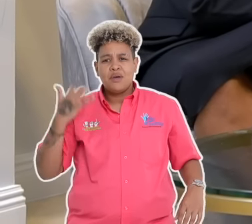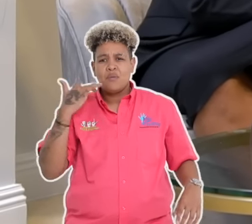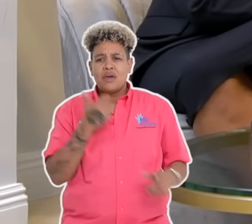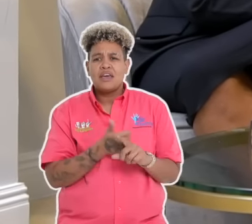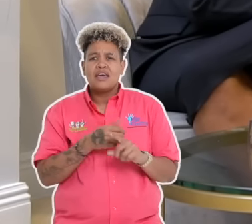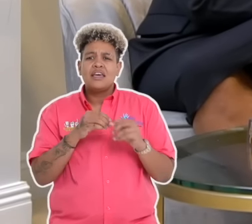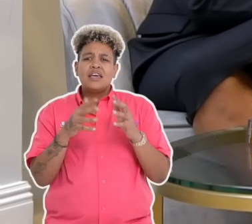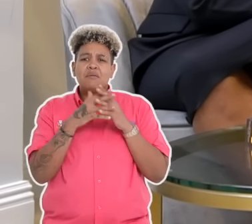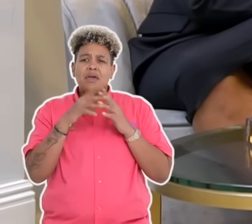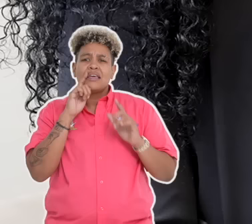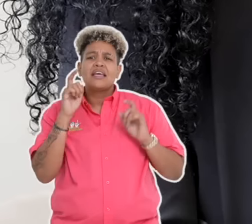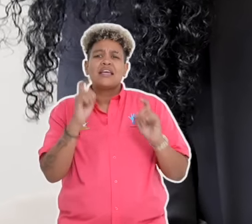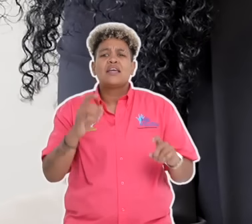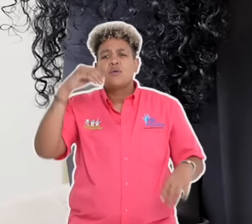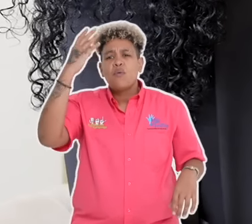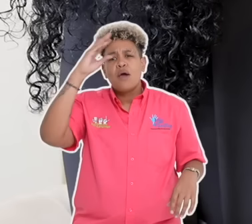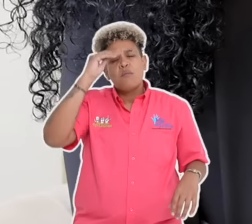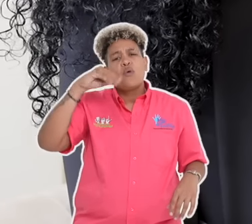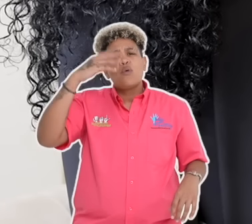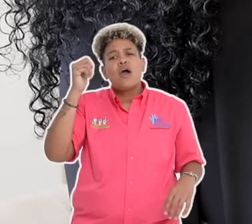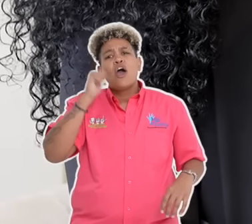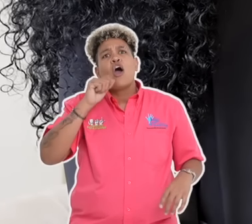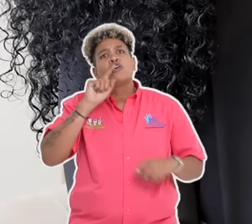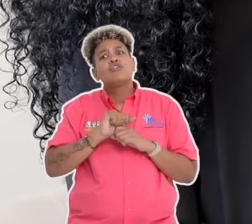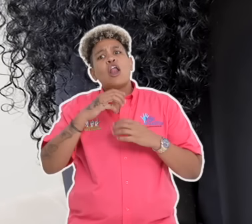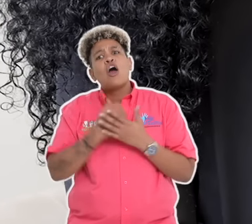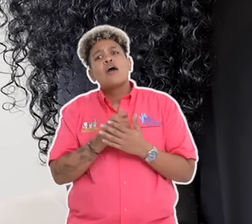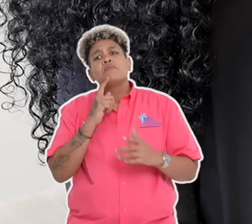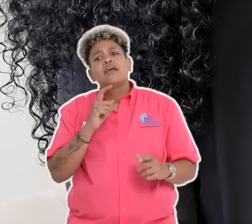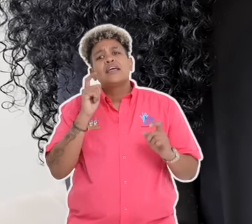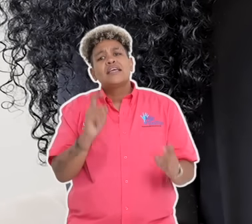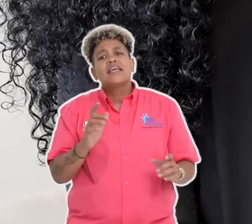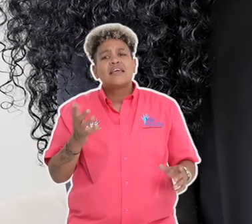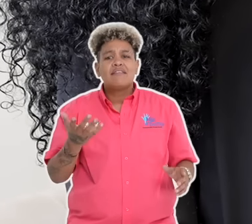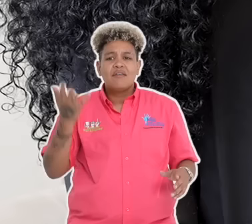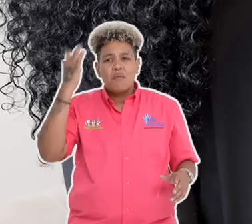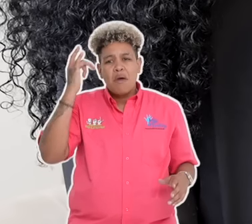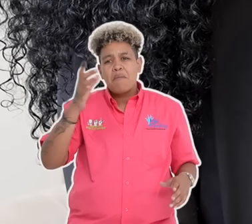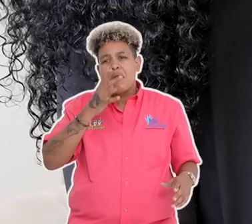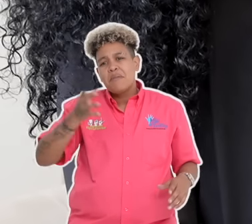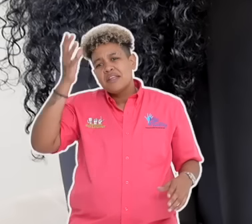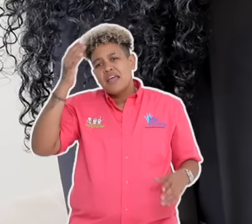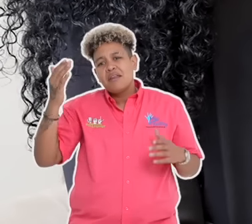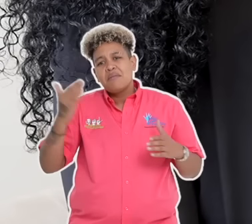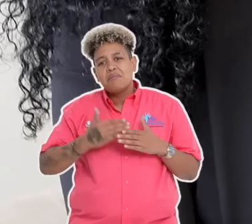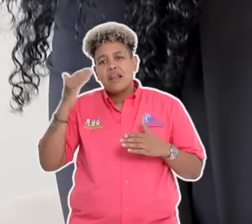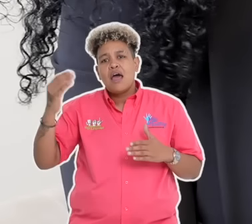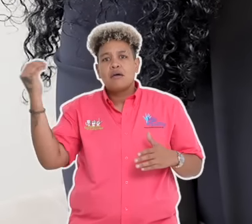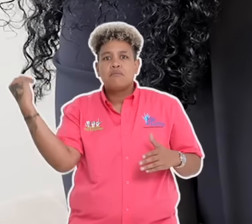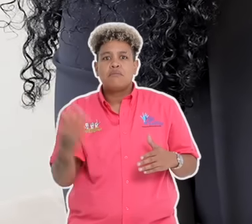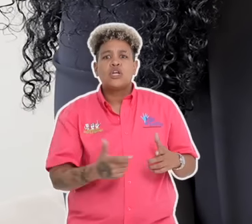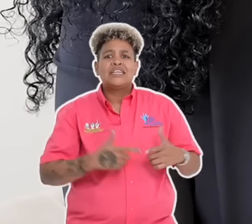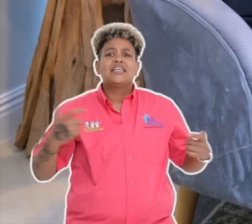children who look like me. Because in America, they give the white boys and white girls an opportunity, and they'll give them grace because mom and dad